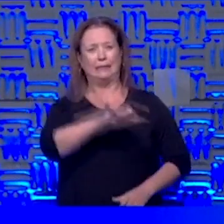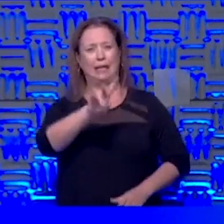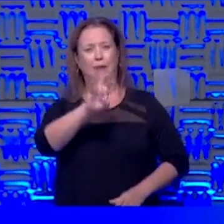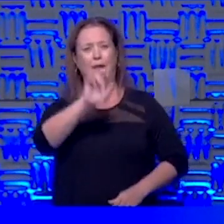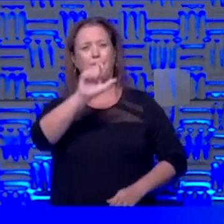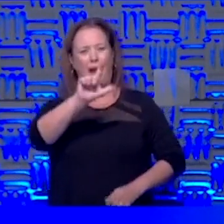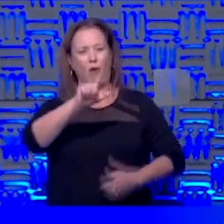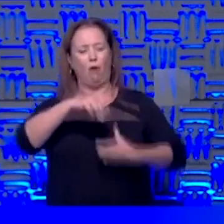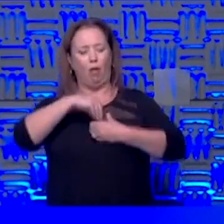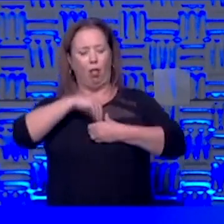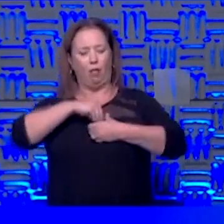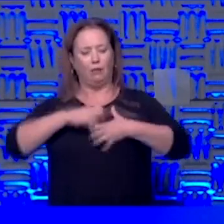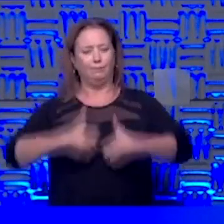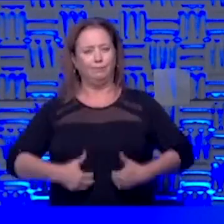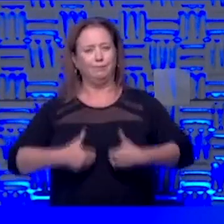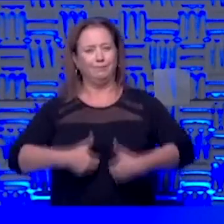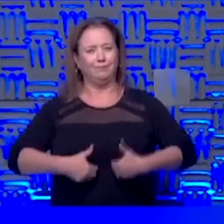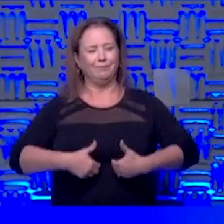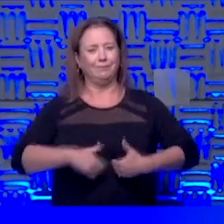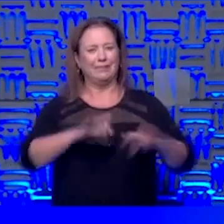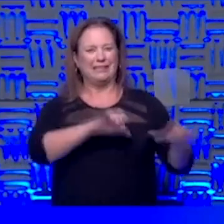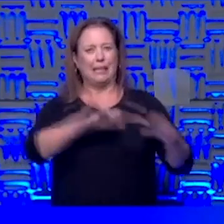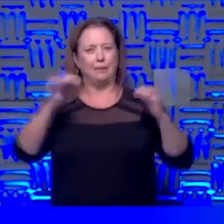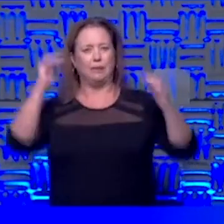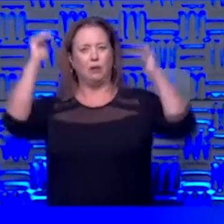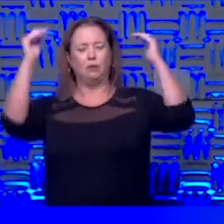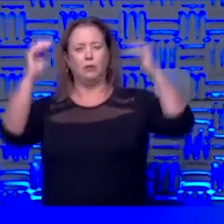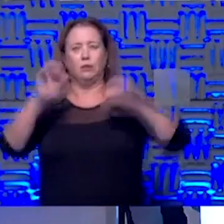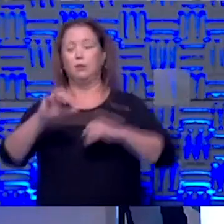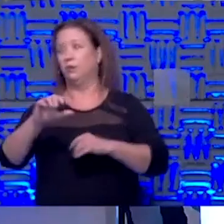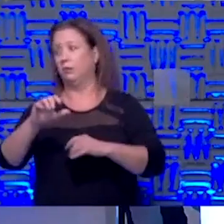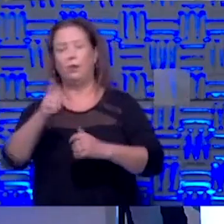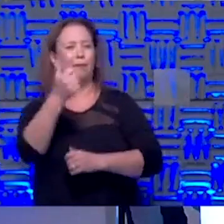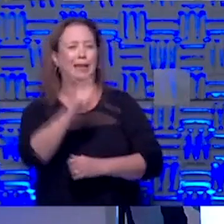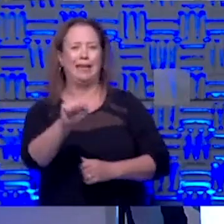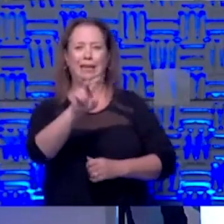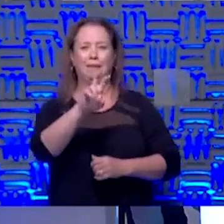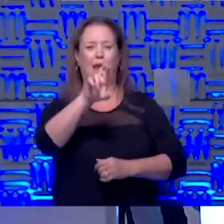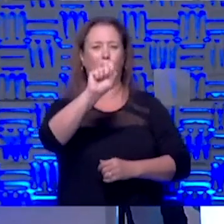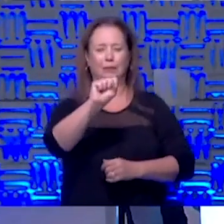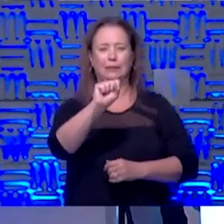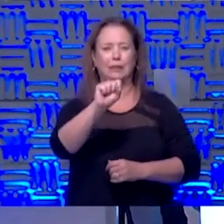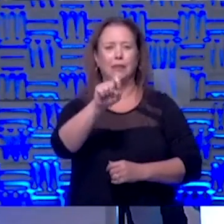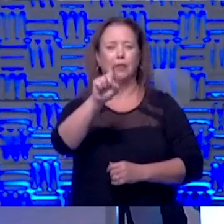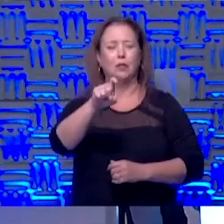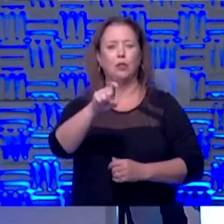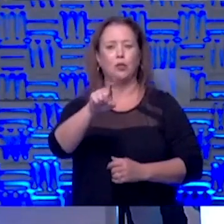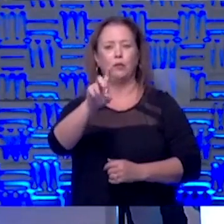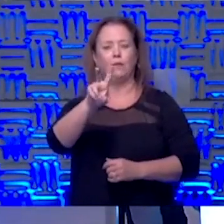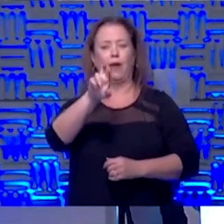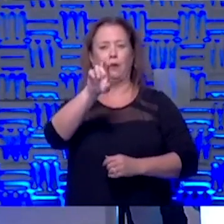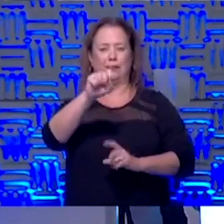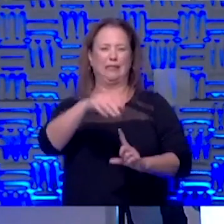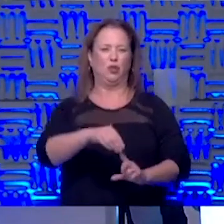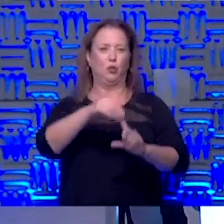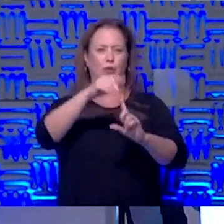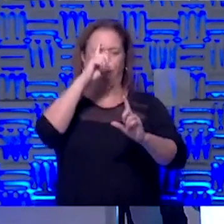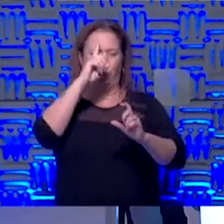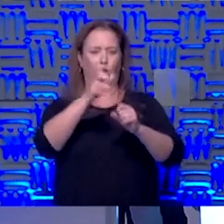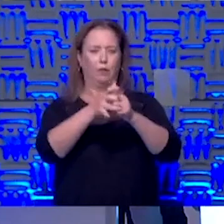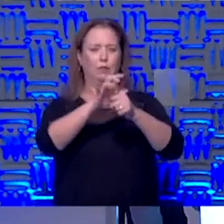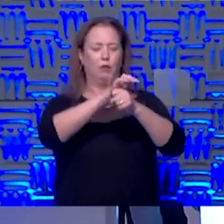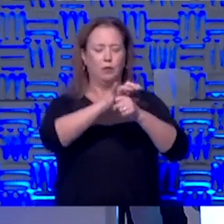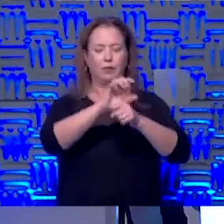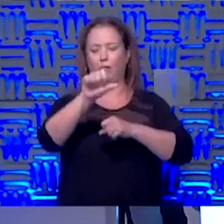in their upper respiratory tract as adults. As far as the T cell Especially with immunity, any virus, including the coronavirus, it's not unique to this virus. That's true about Right. influenza and